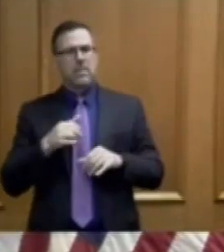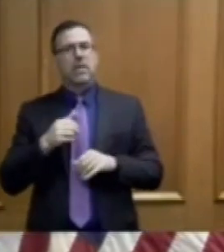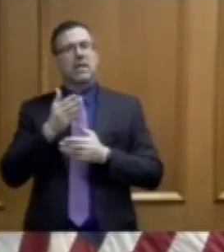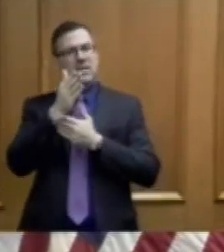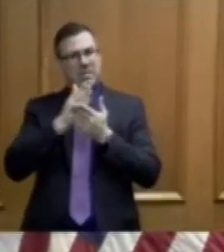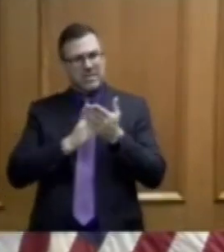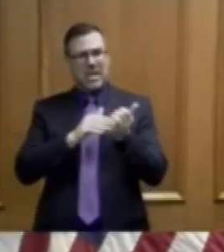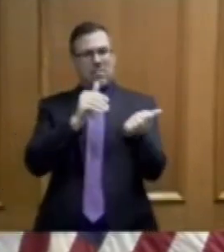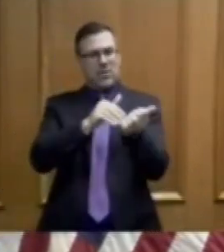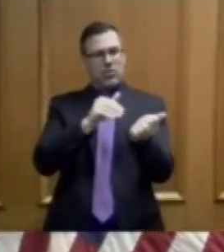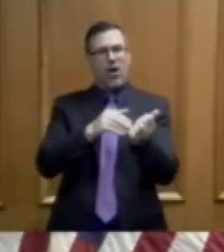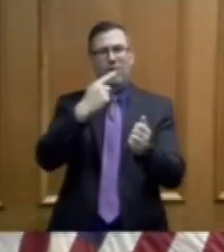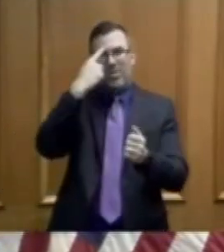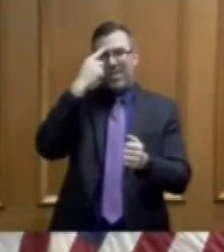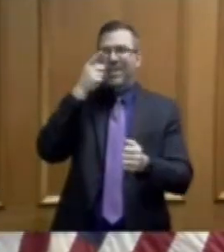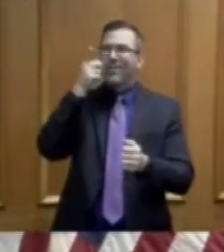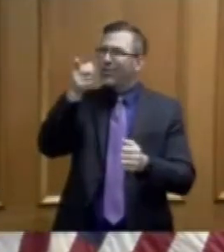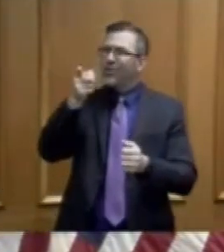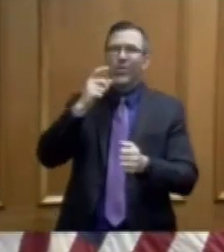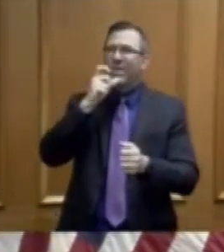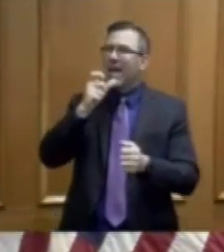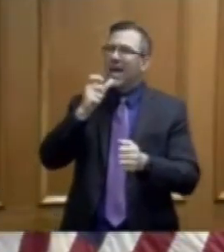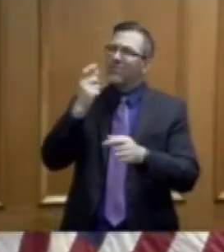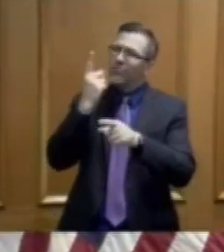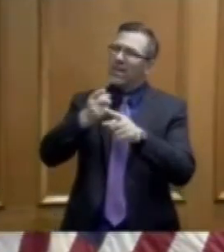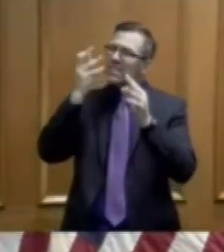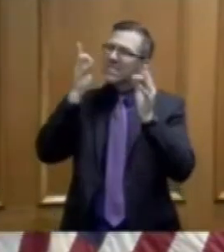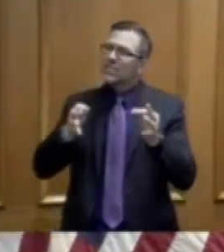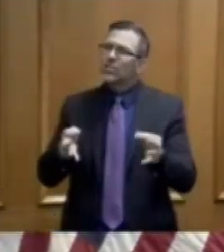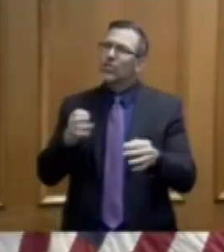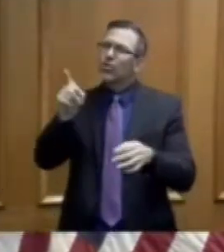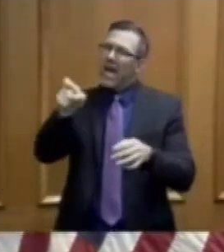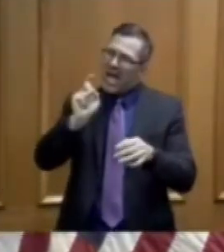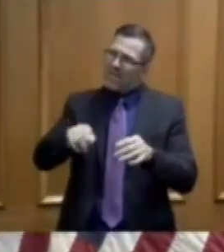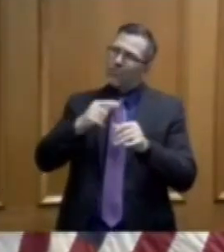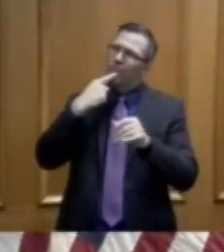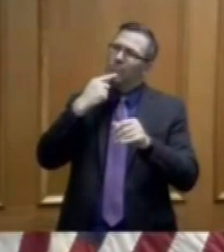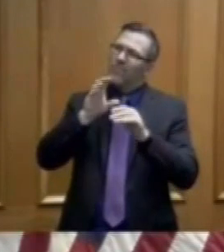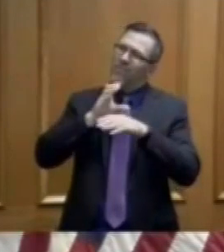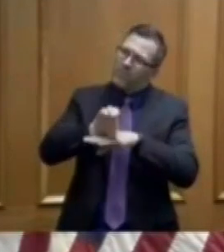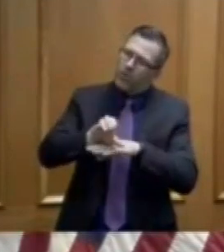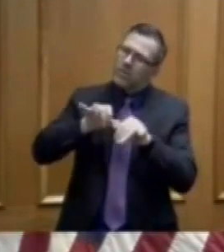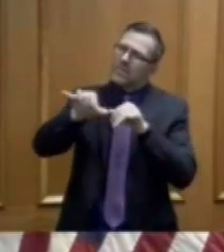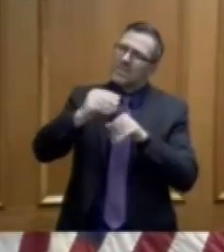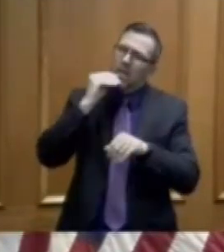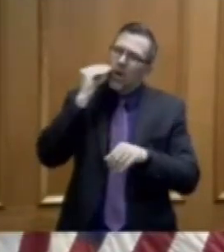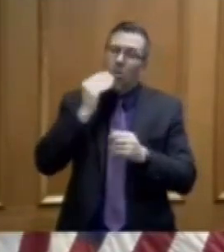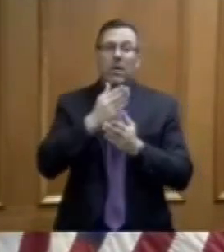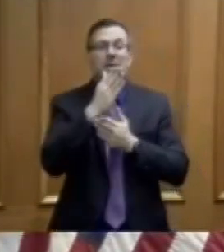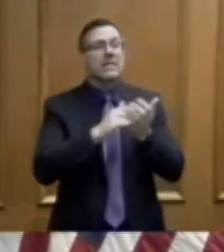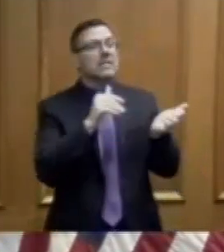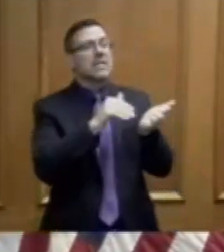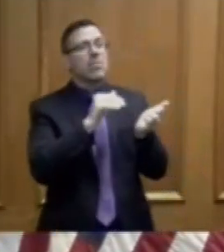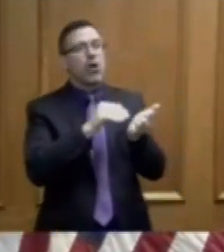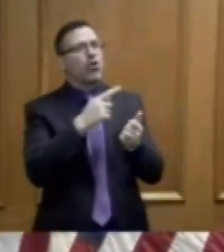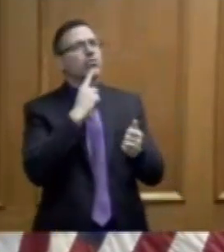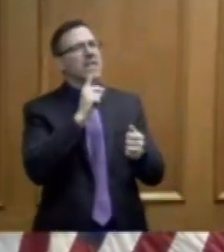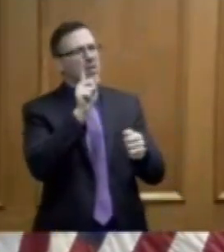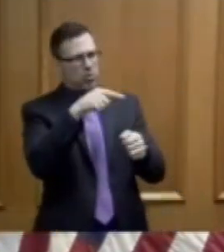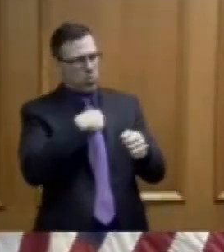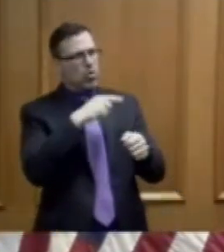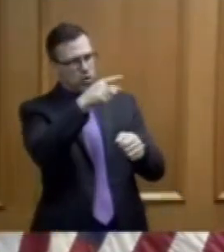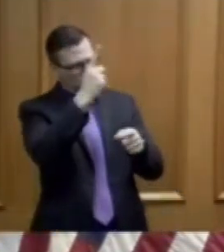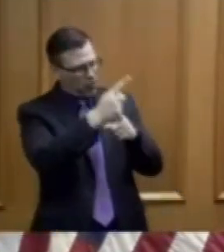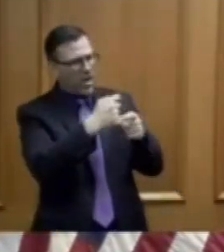community that don't think we've gone far enough. There are others in the medical community that are very supportive of the efforts we've taken so far. There are a lot